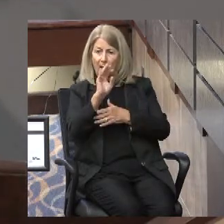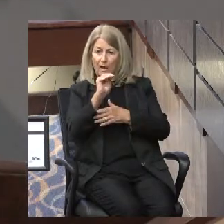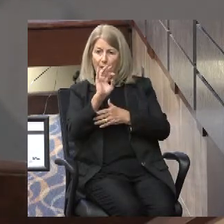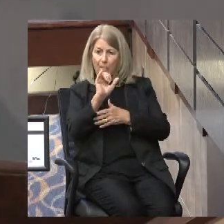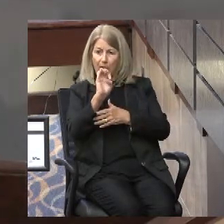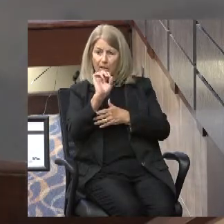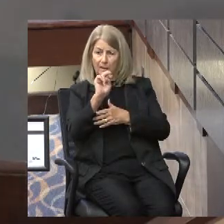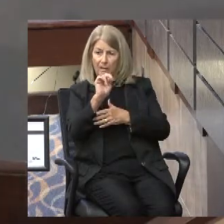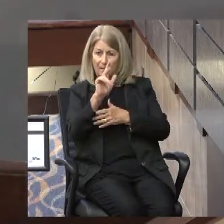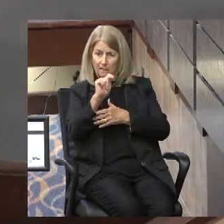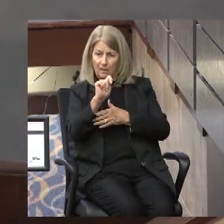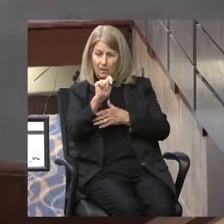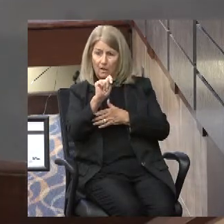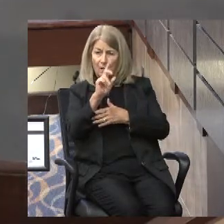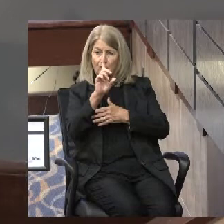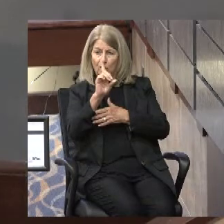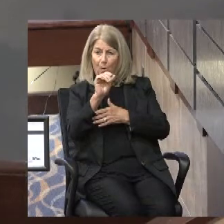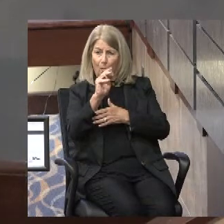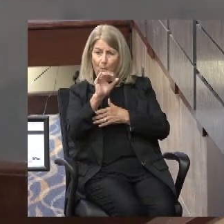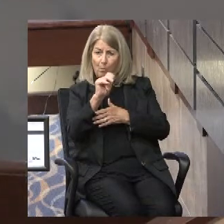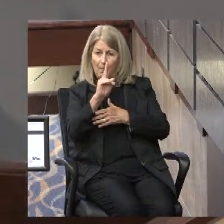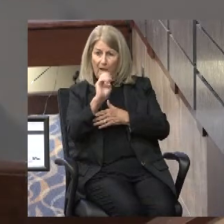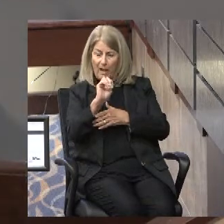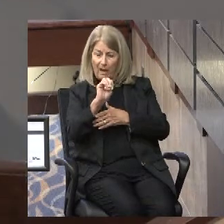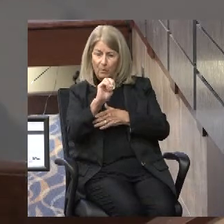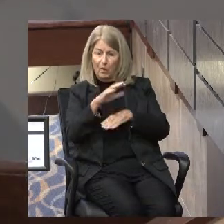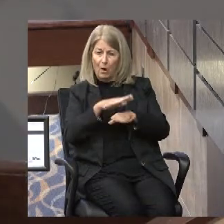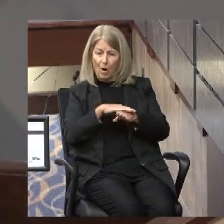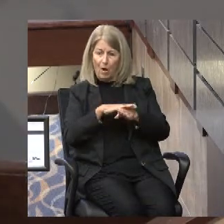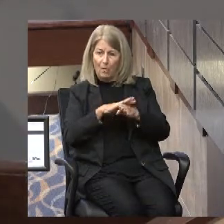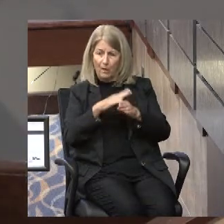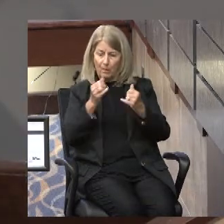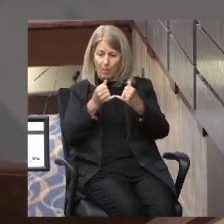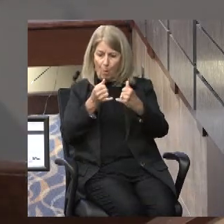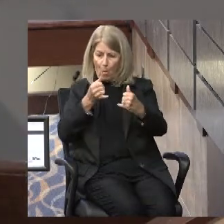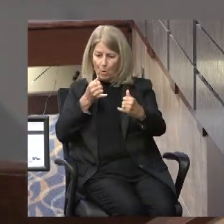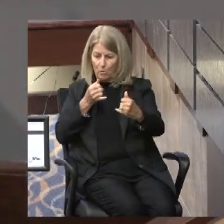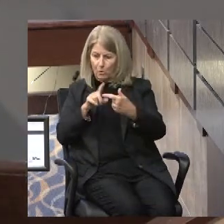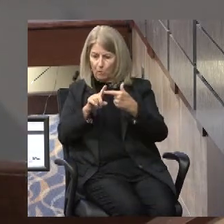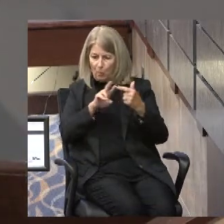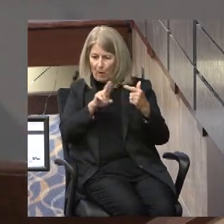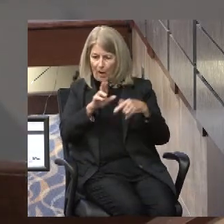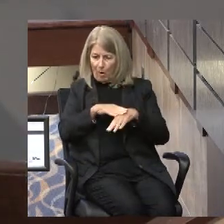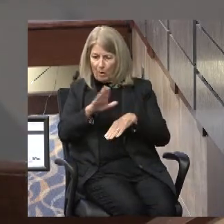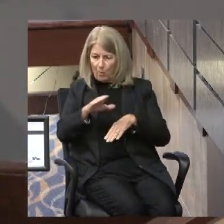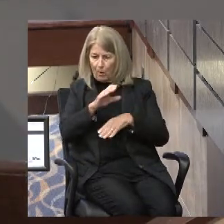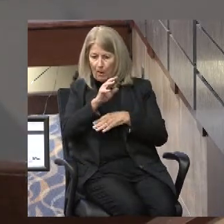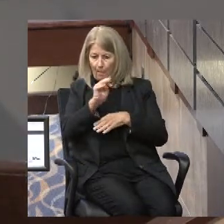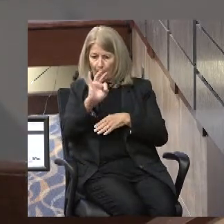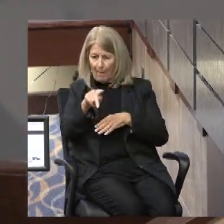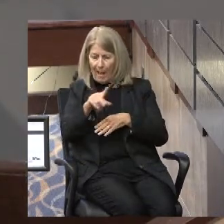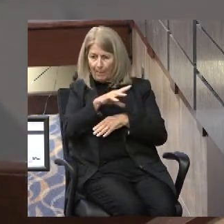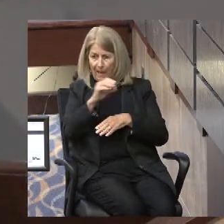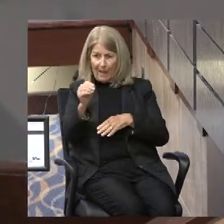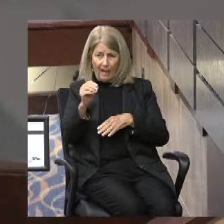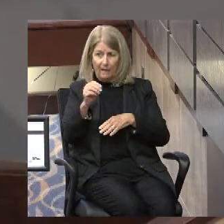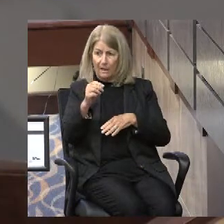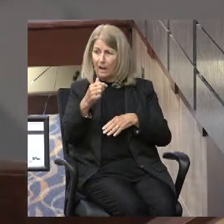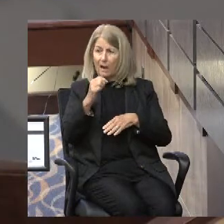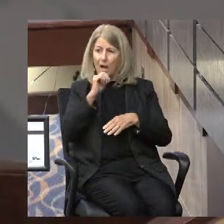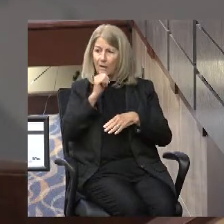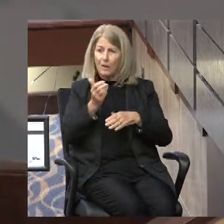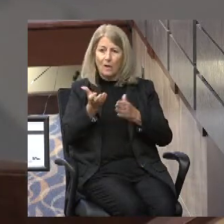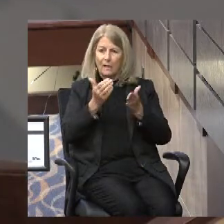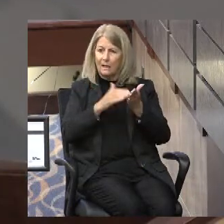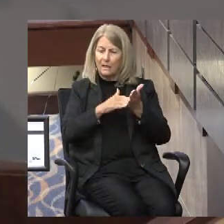And we're right on the border to the right over here on your map. And I'm not against